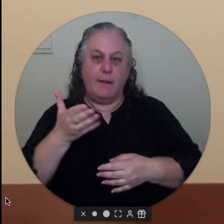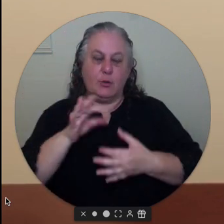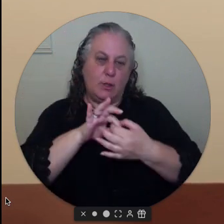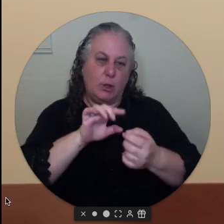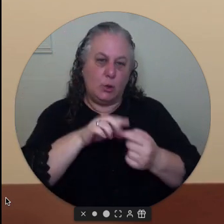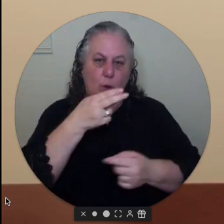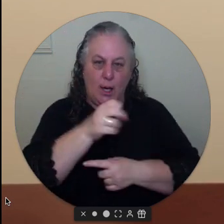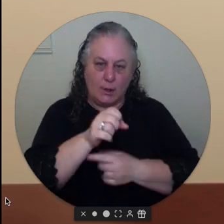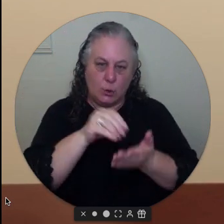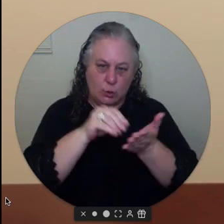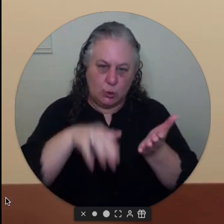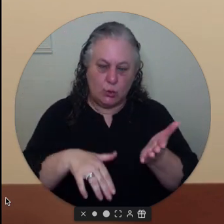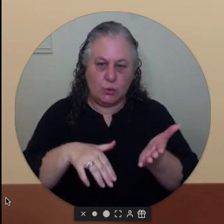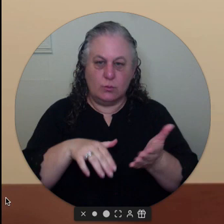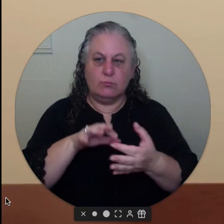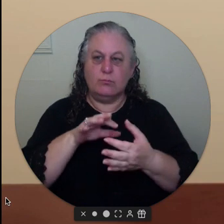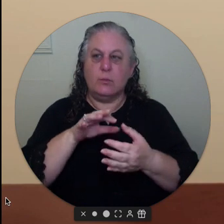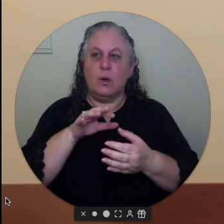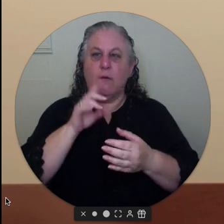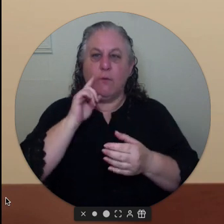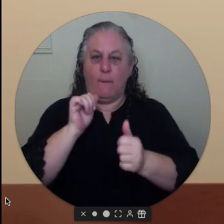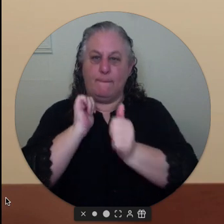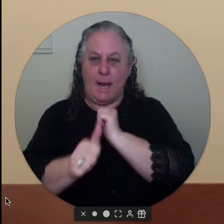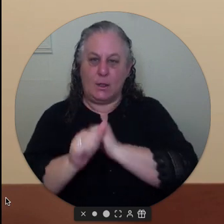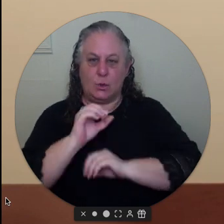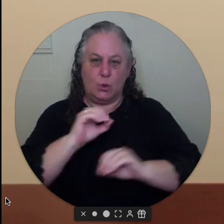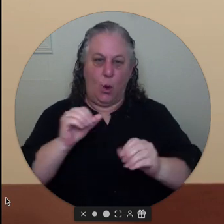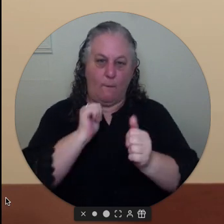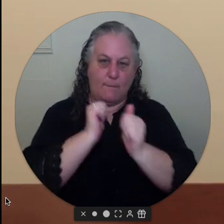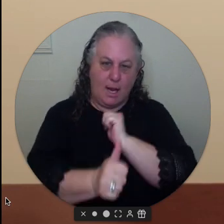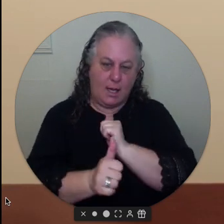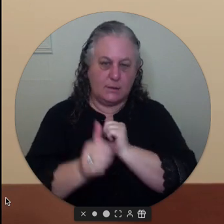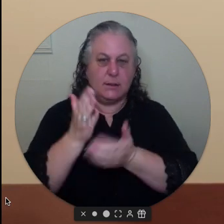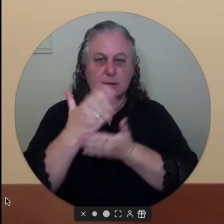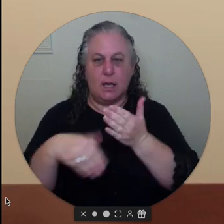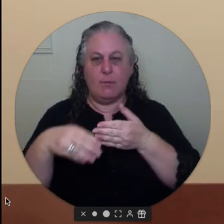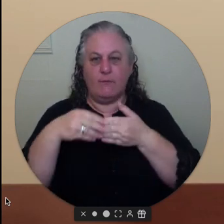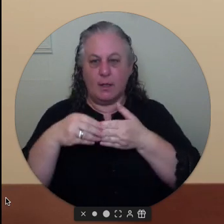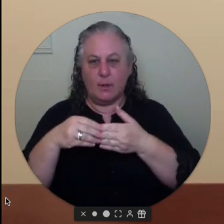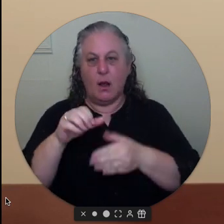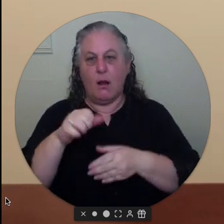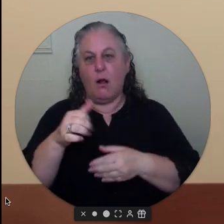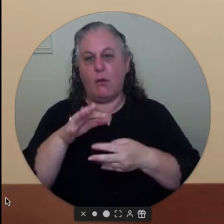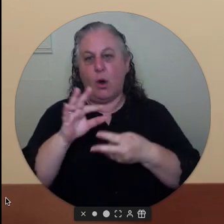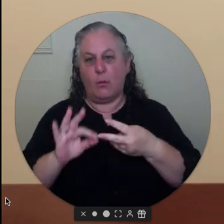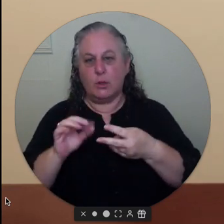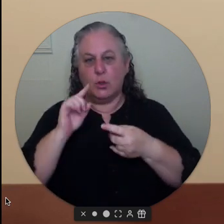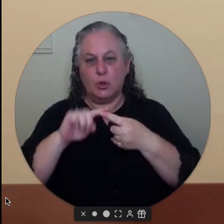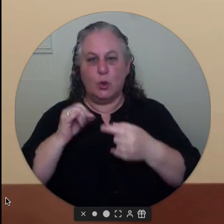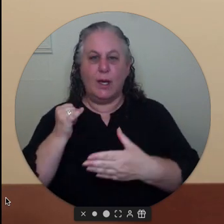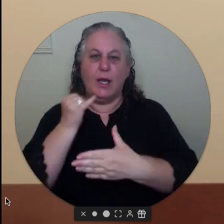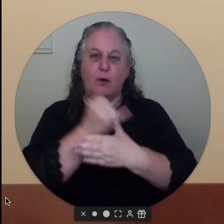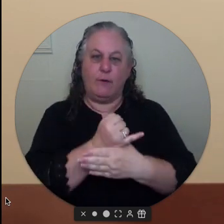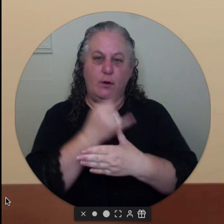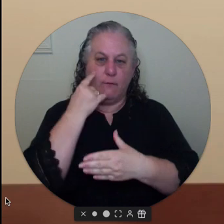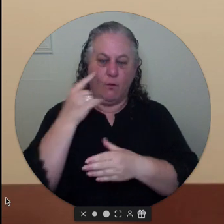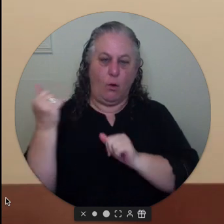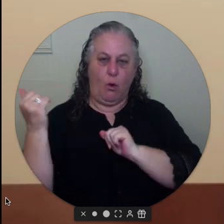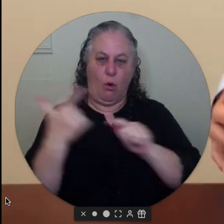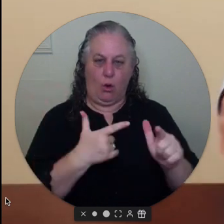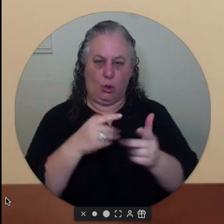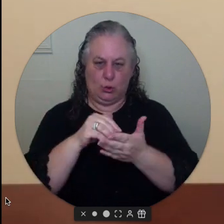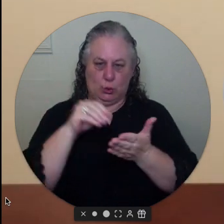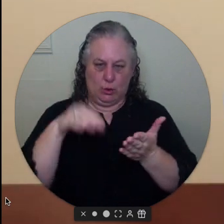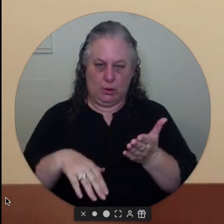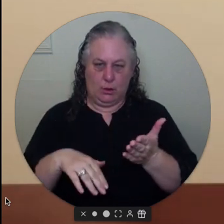high school students in regard to pass and no pass, some flexibility there. Some other options in regard to interventions that are available for